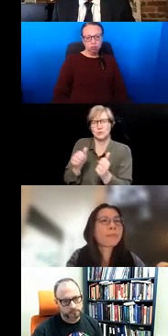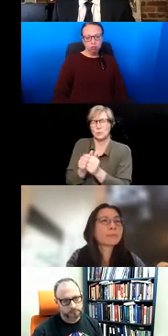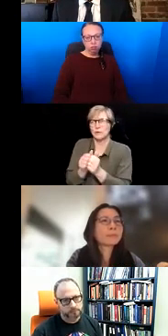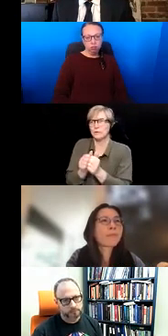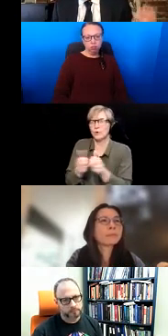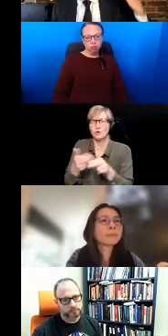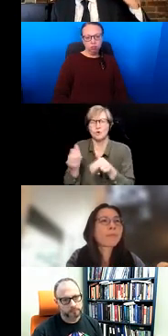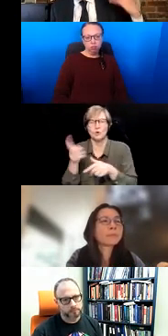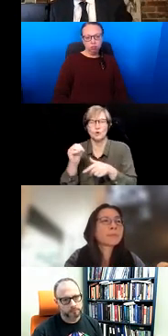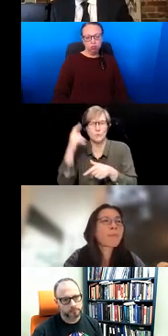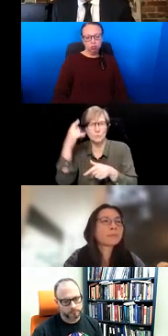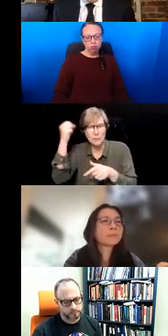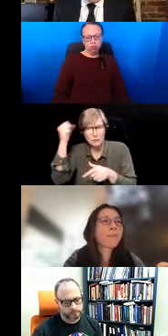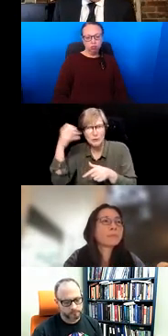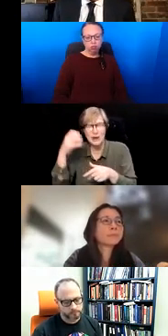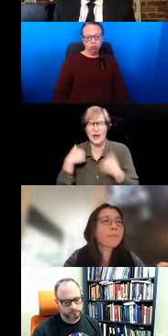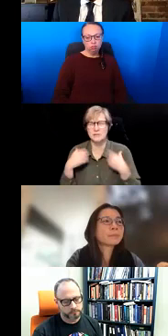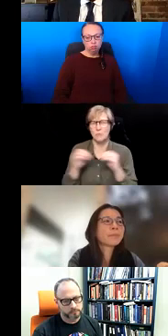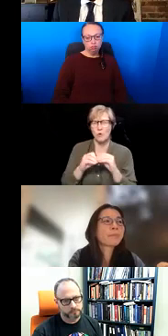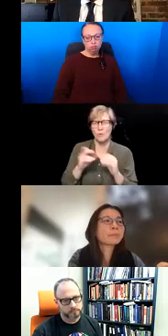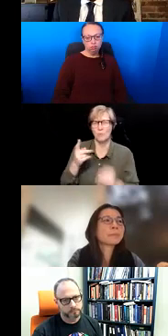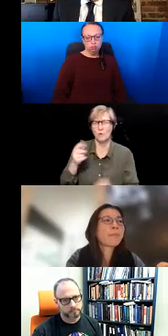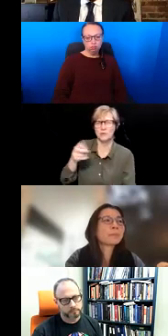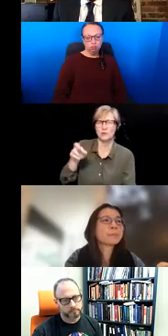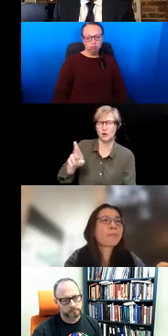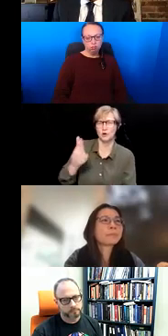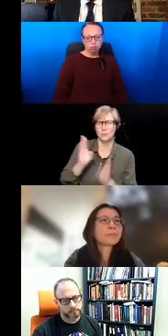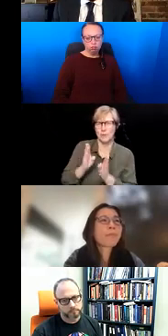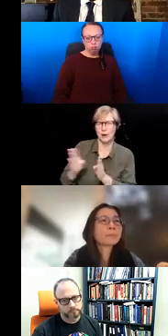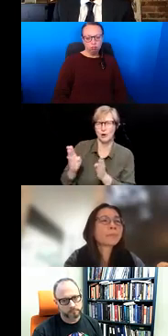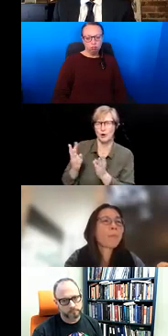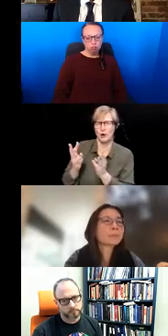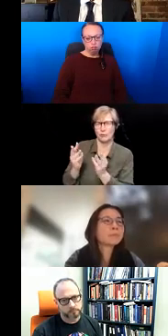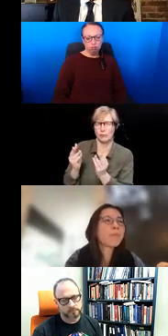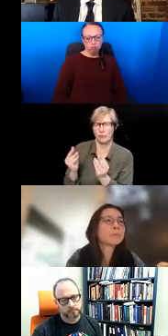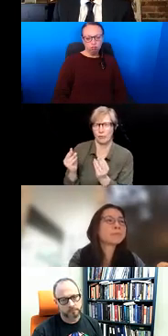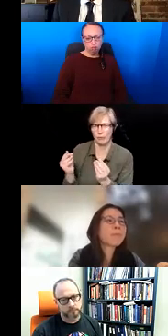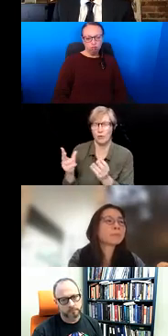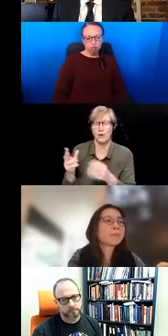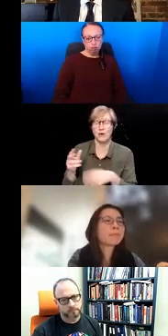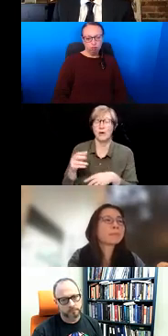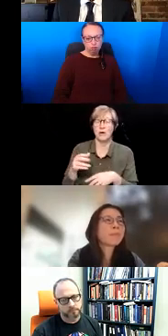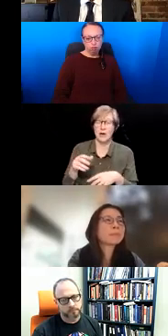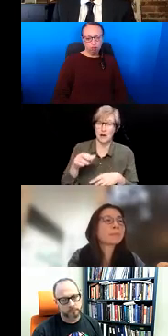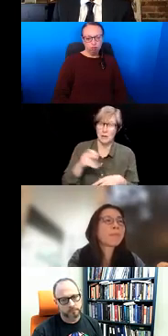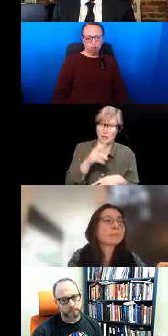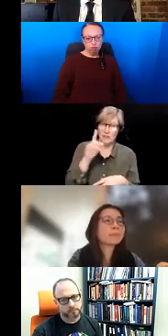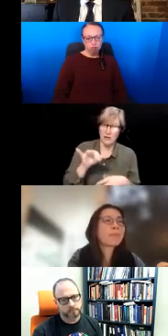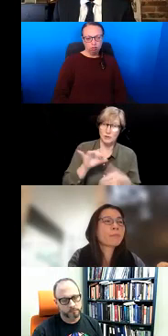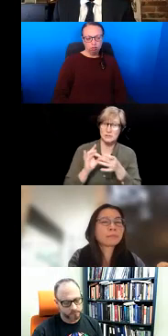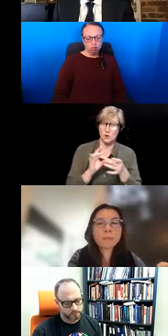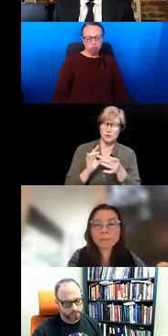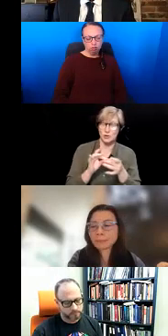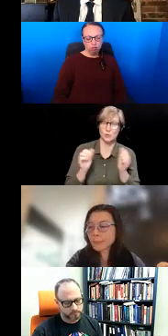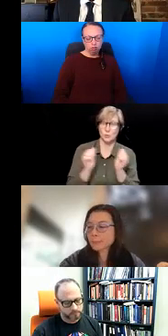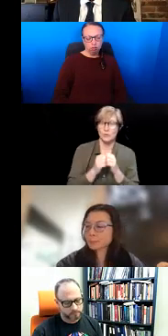memory, and has a more posterior pattern of atrophy, often pathologically is associated with the same